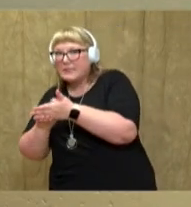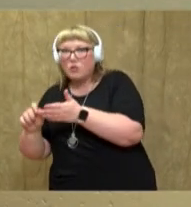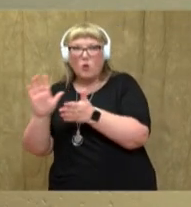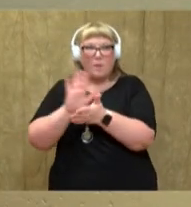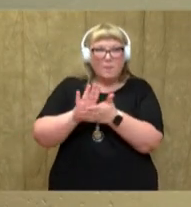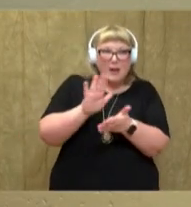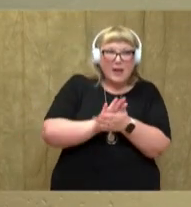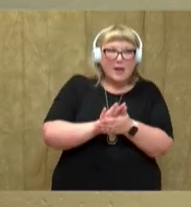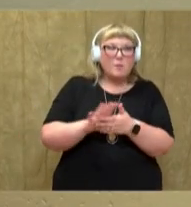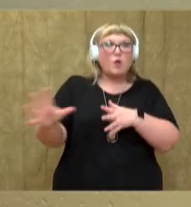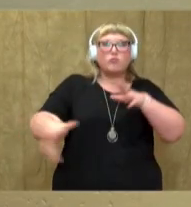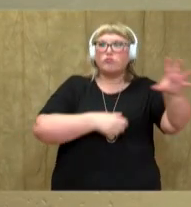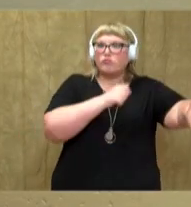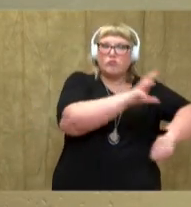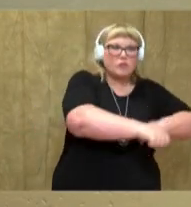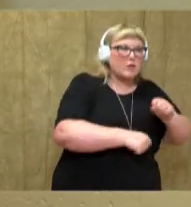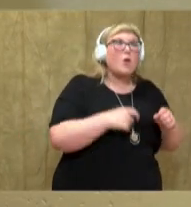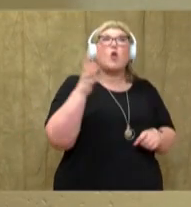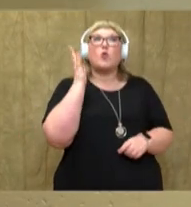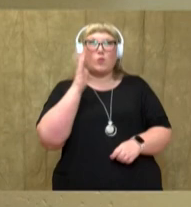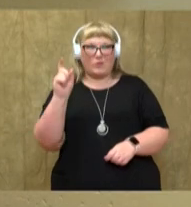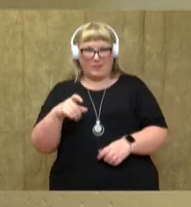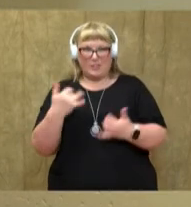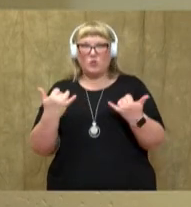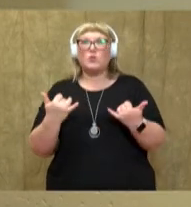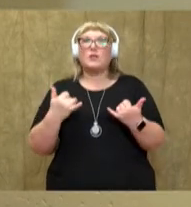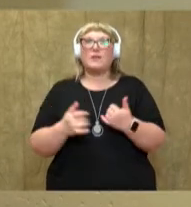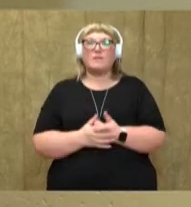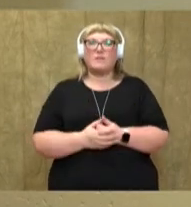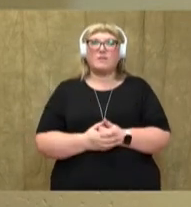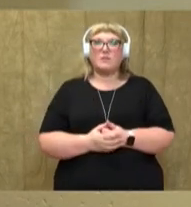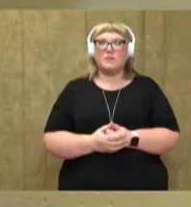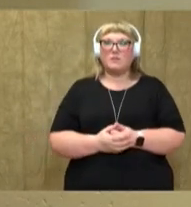near you, grab it, because you're gonna need it today.